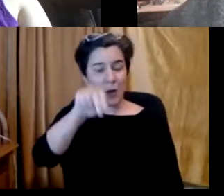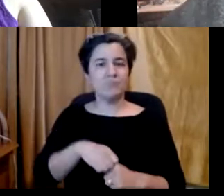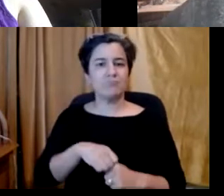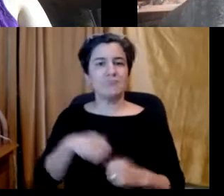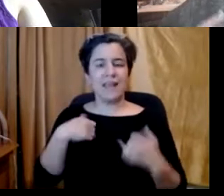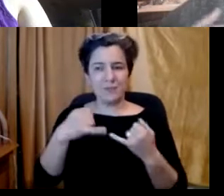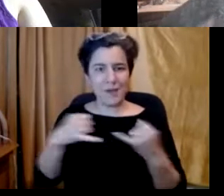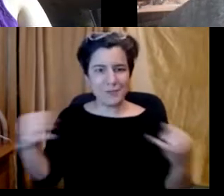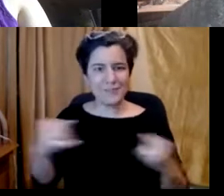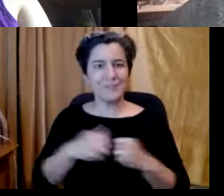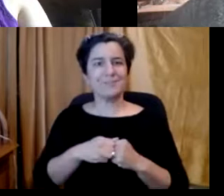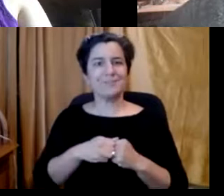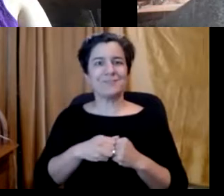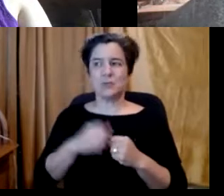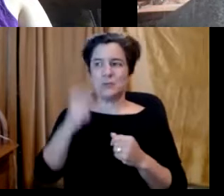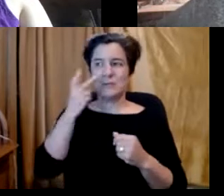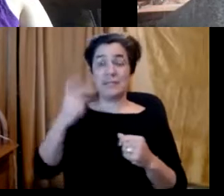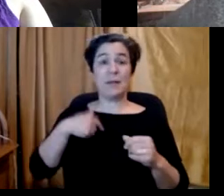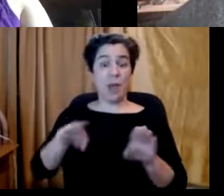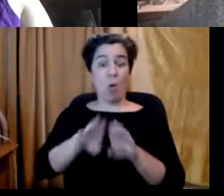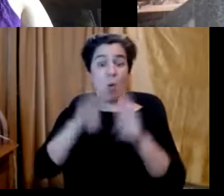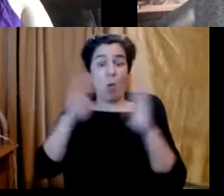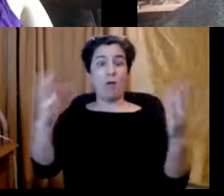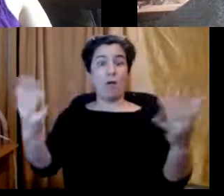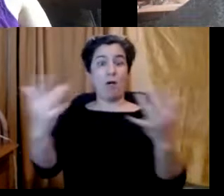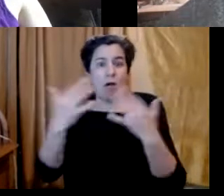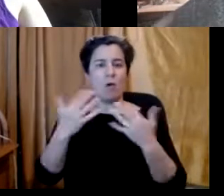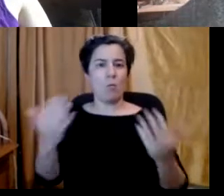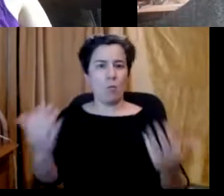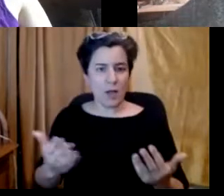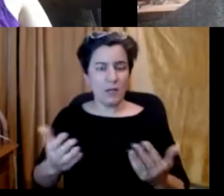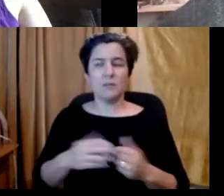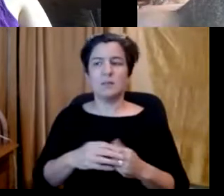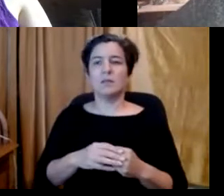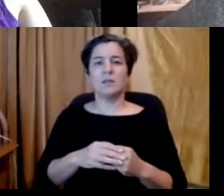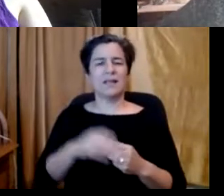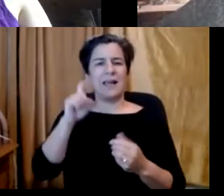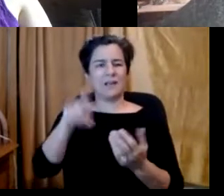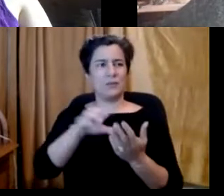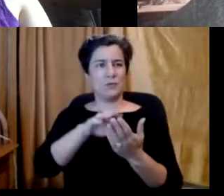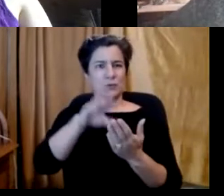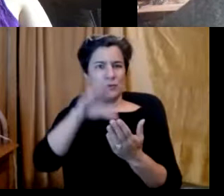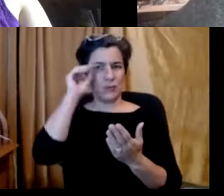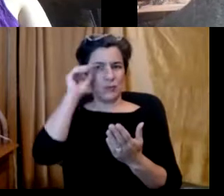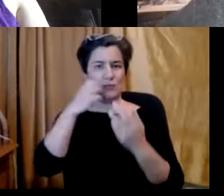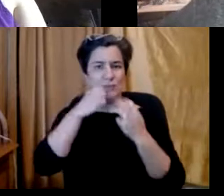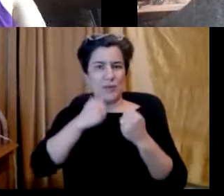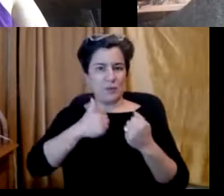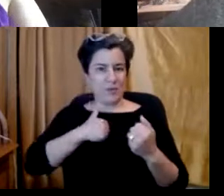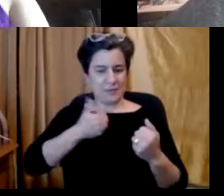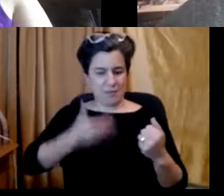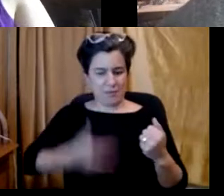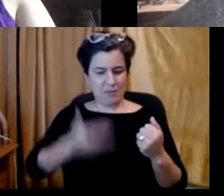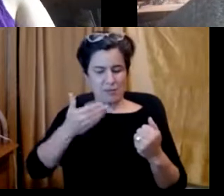and looking at what I'm inviting into my life, and learning the difference of valuing what I have and what I bring to the